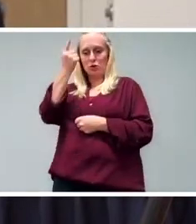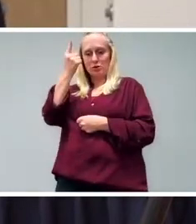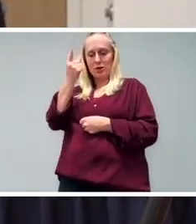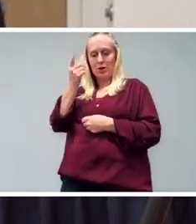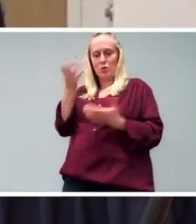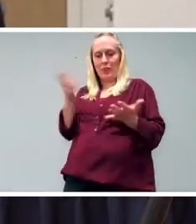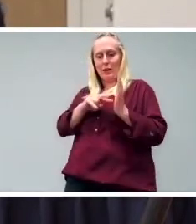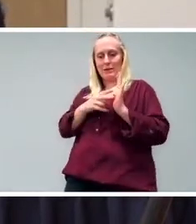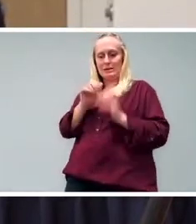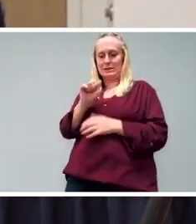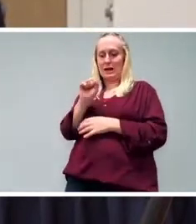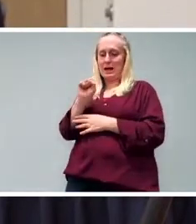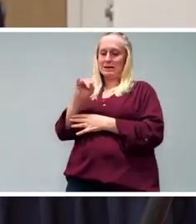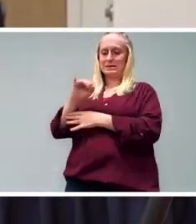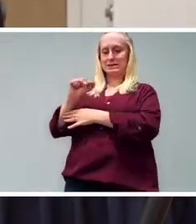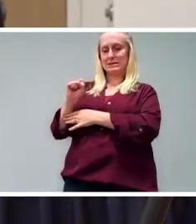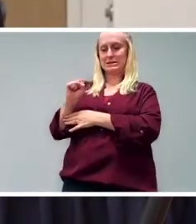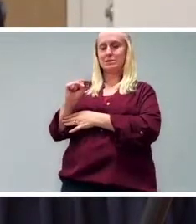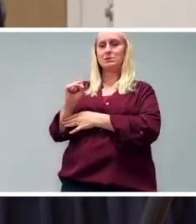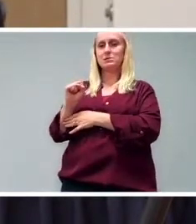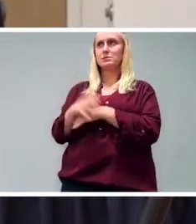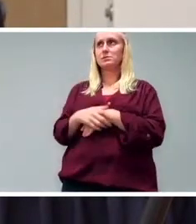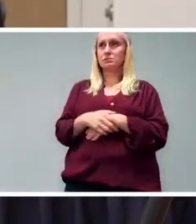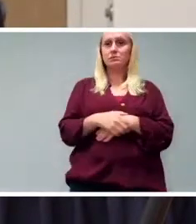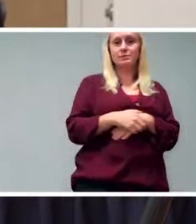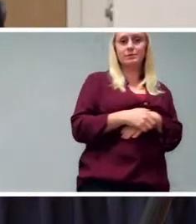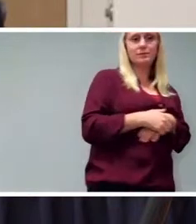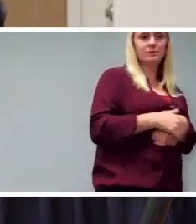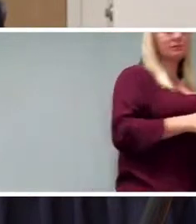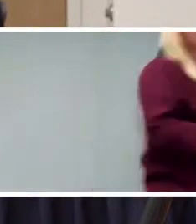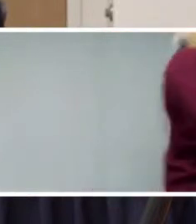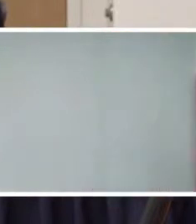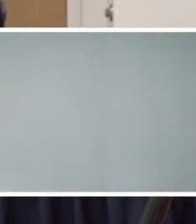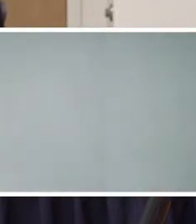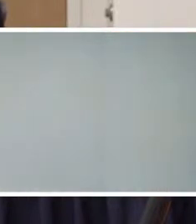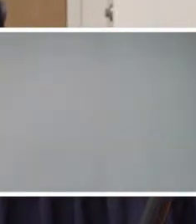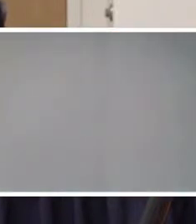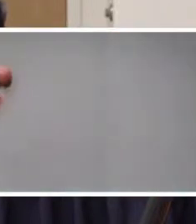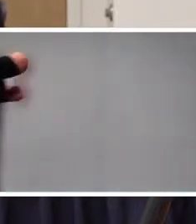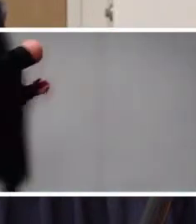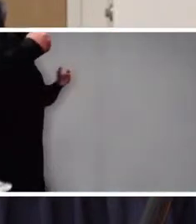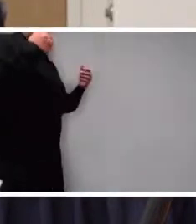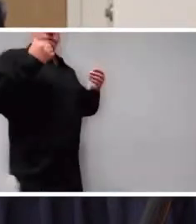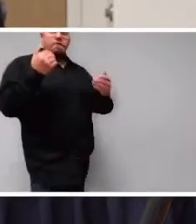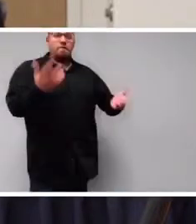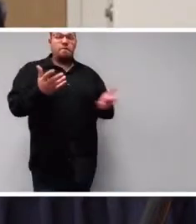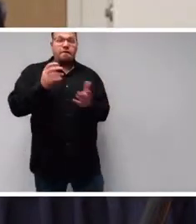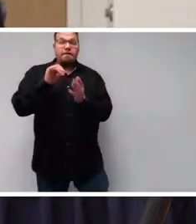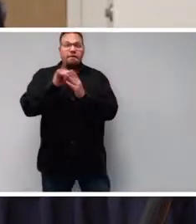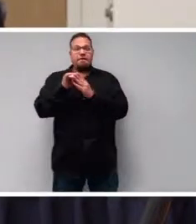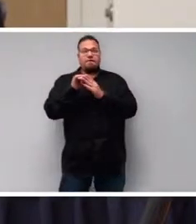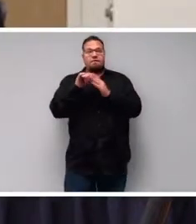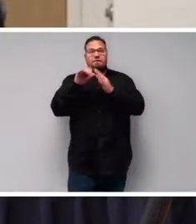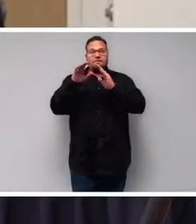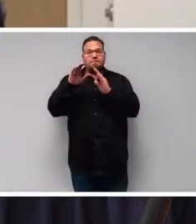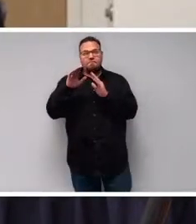now in a big way. And so with that as a backdrop, working with DEQ,